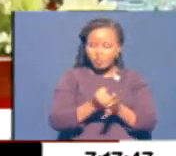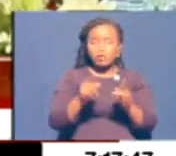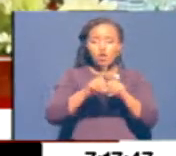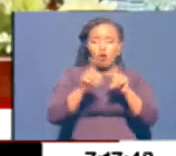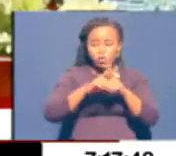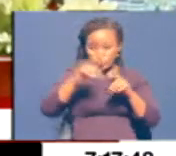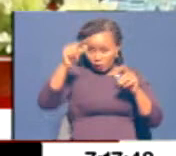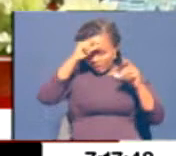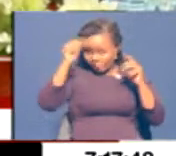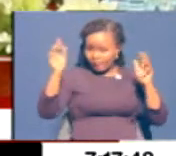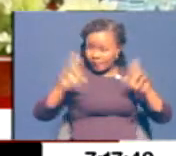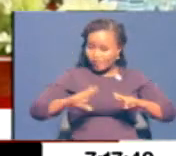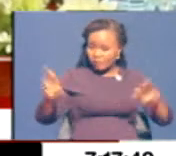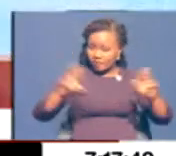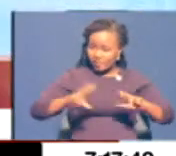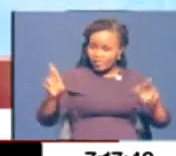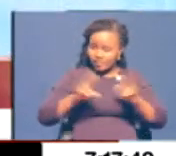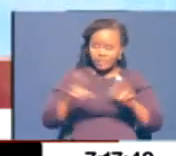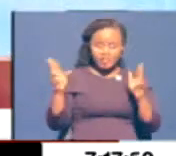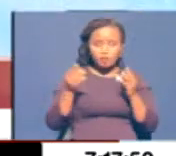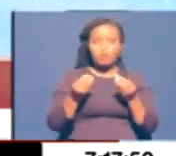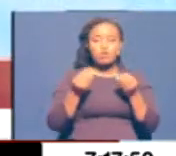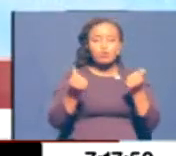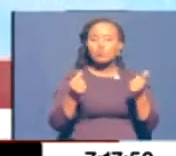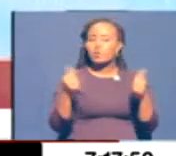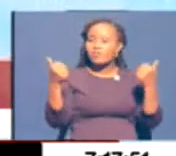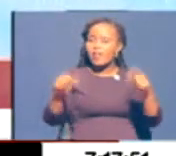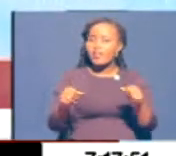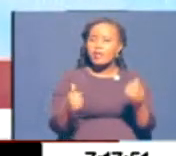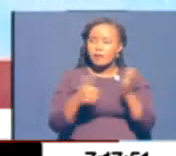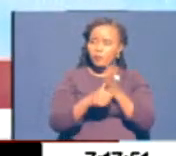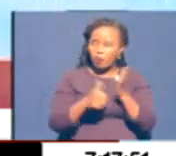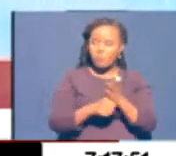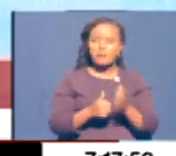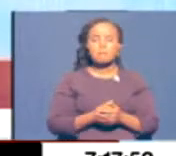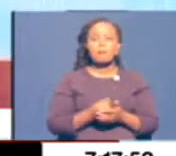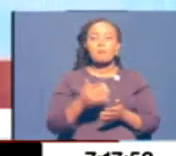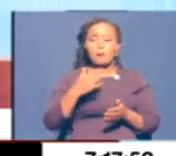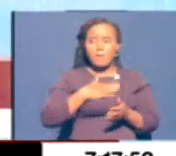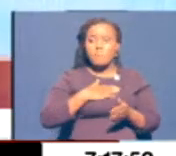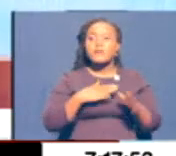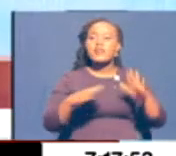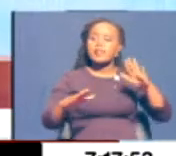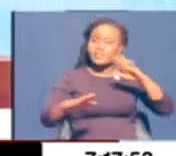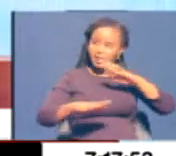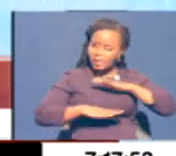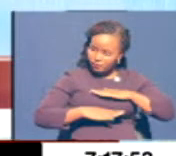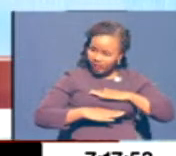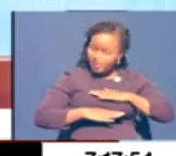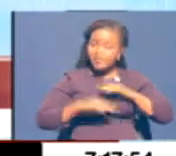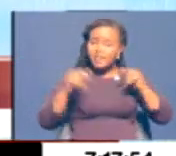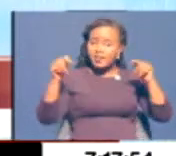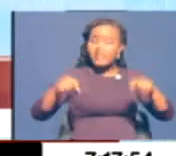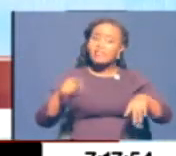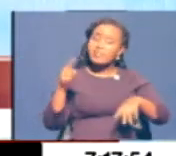imejiandaa vilivyo kukabiliana na tisho hilo. I am satisfied that this time around we are even better